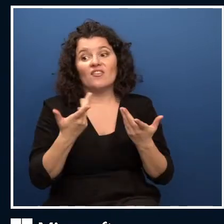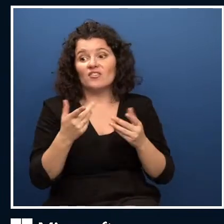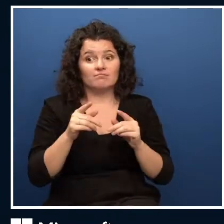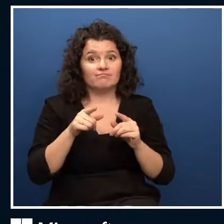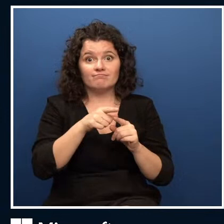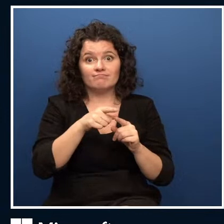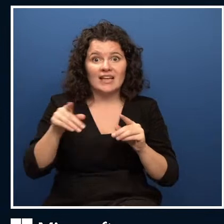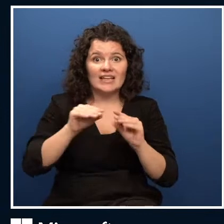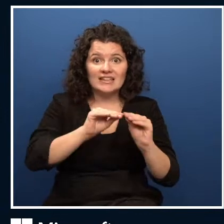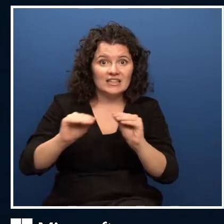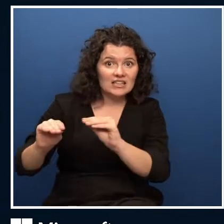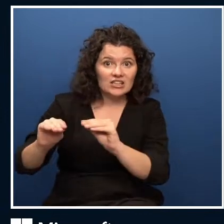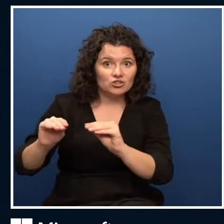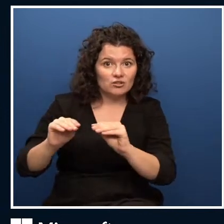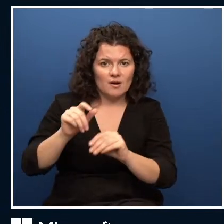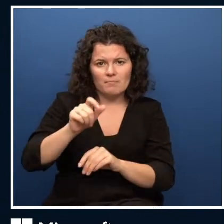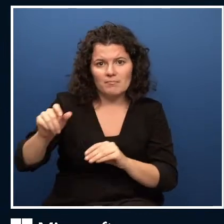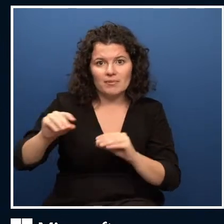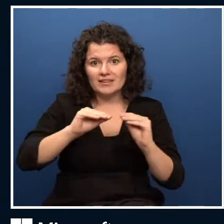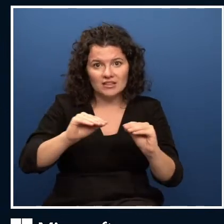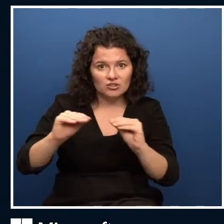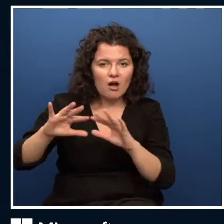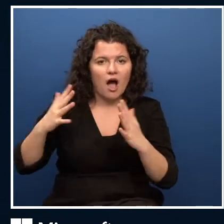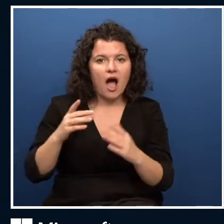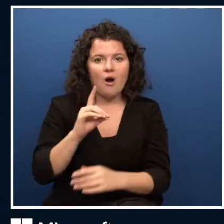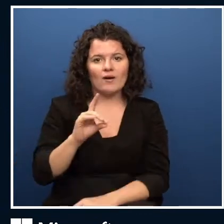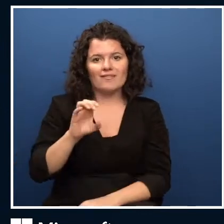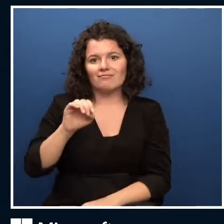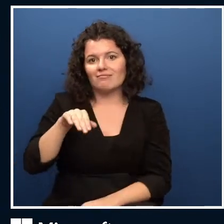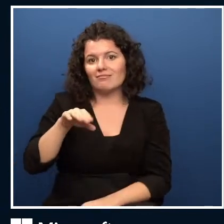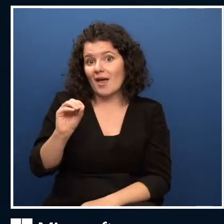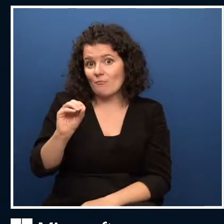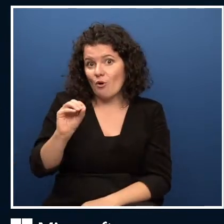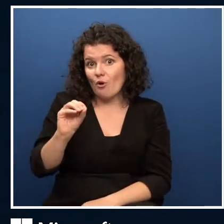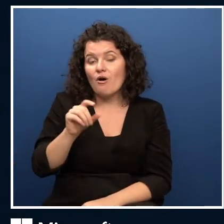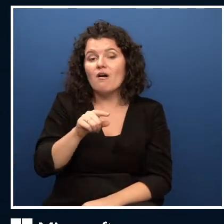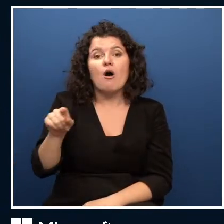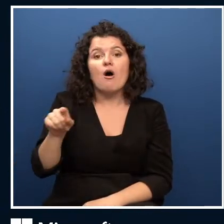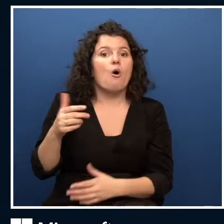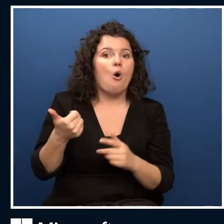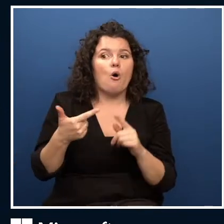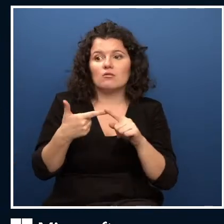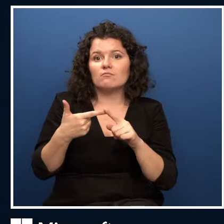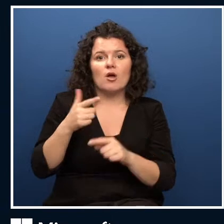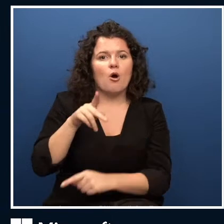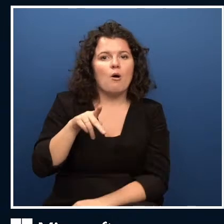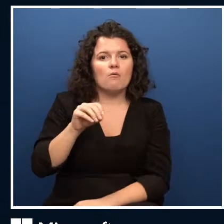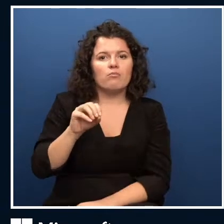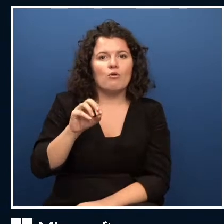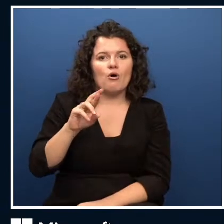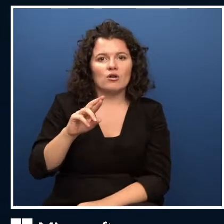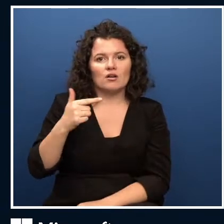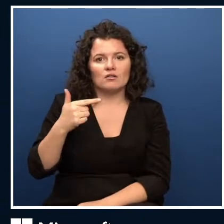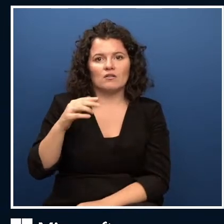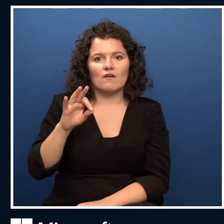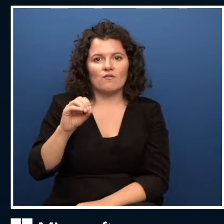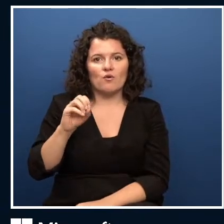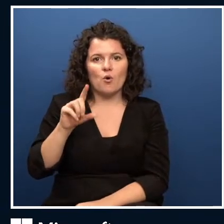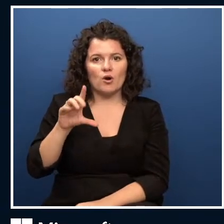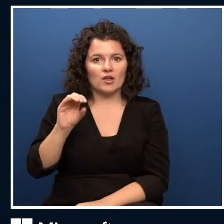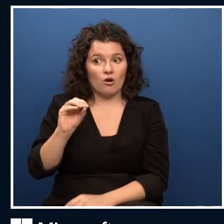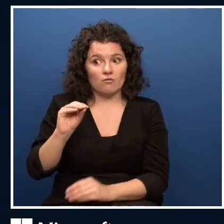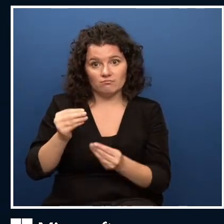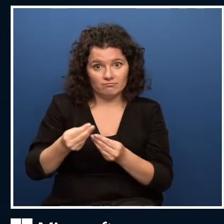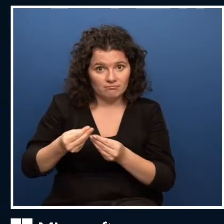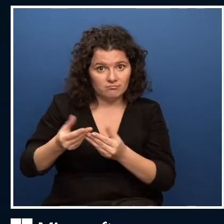that's for me, that's the courses I create. The outcome is you have a GitHub profile, you have a YouTube video, and you show that you